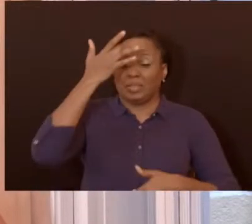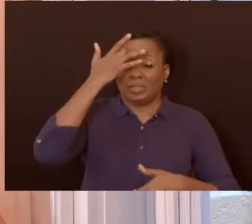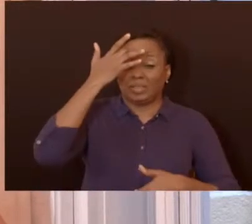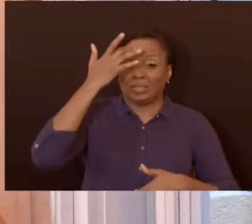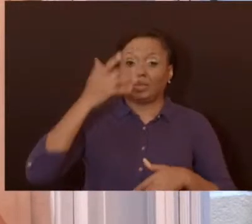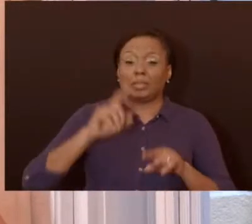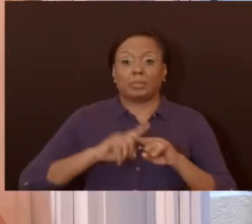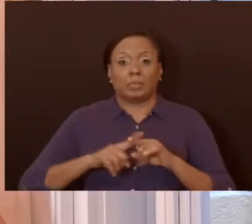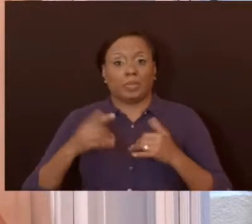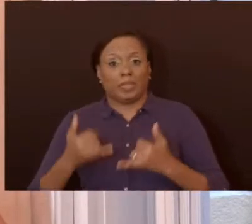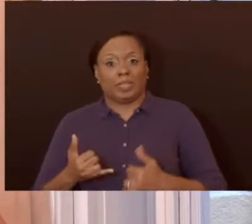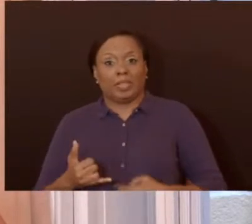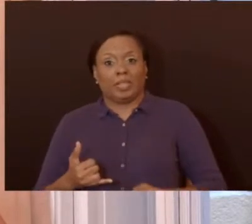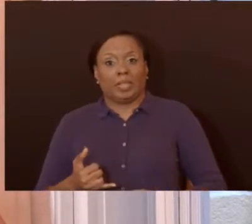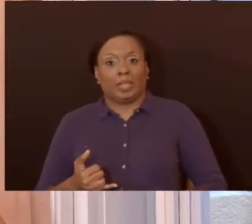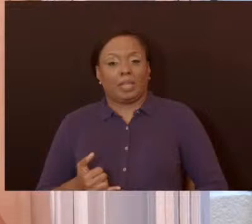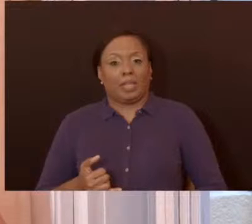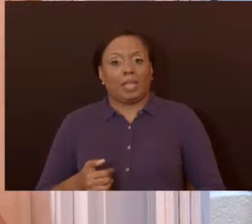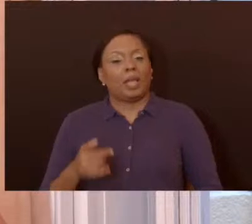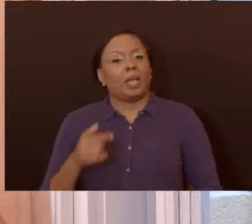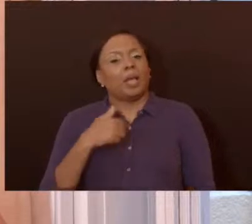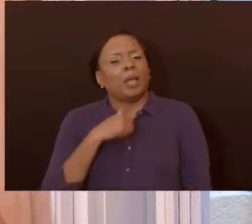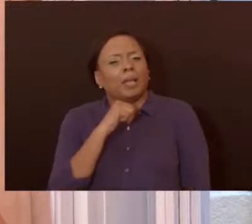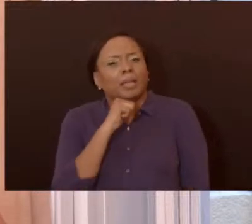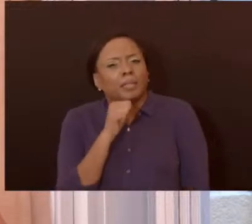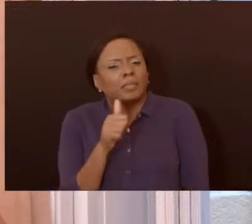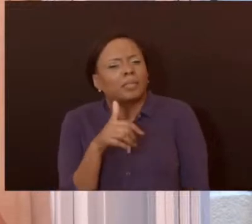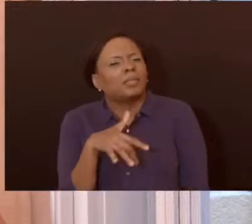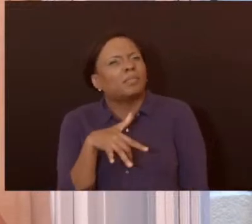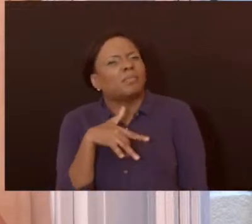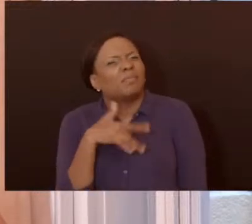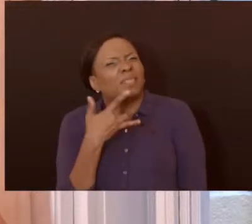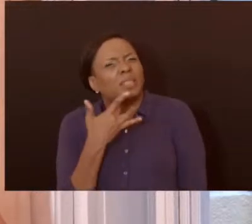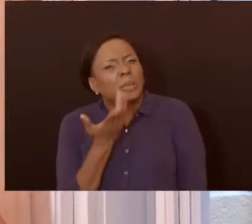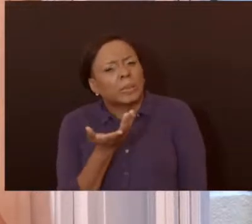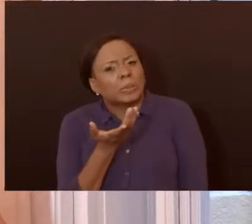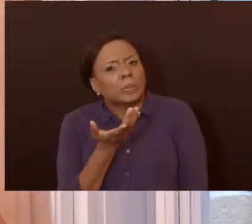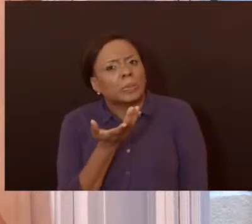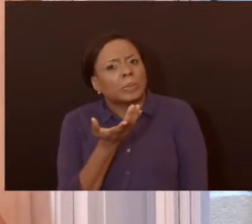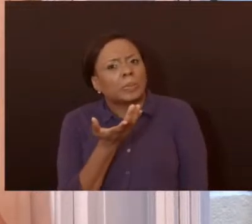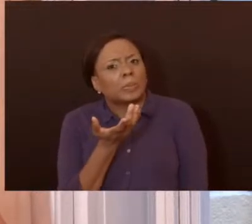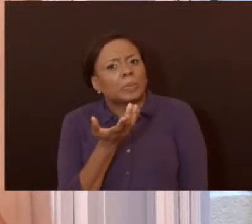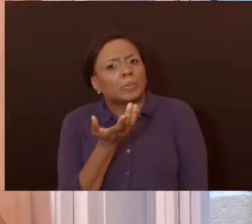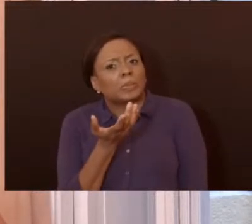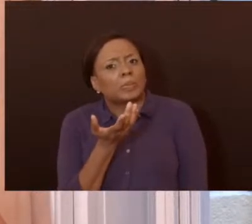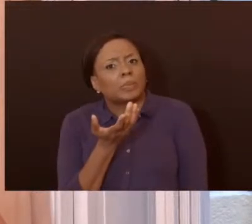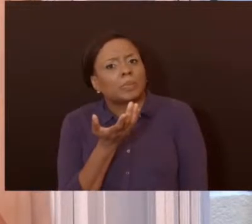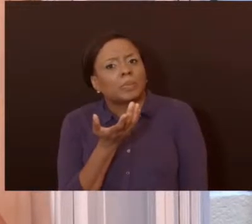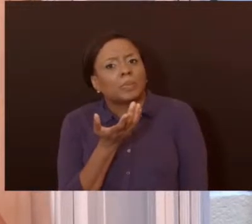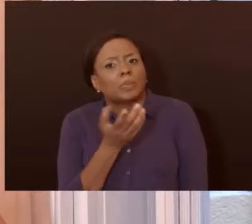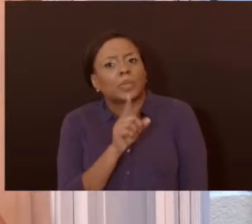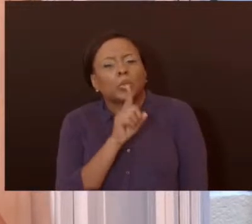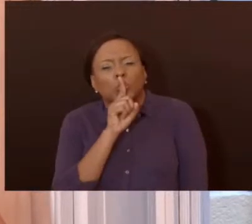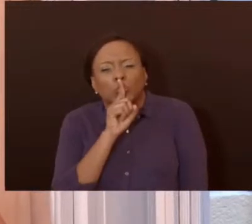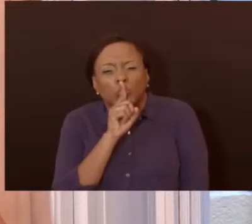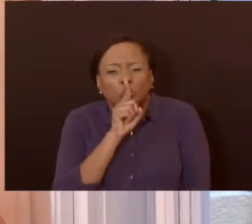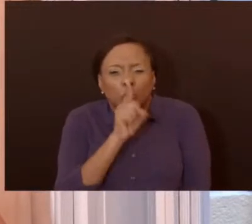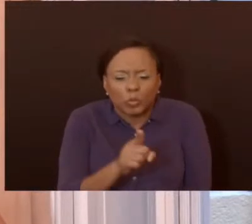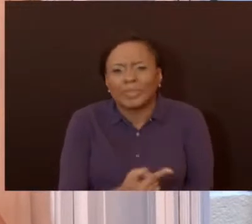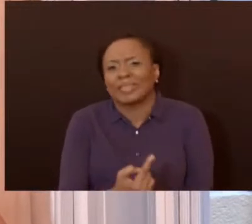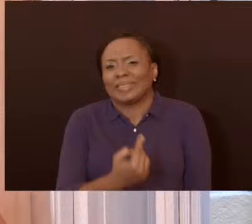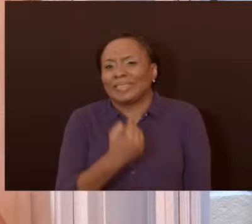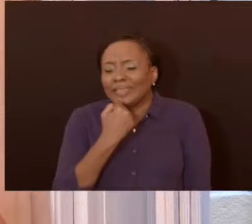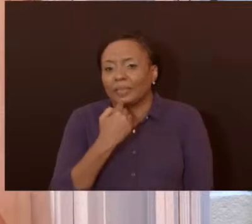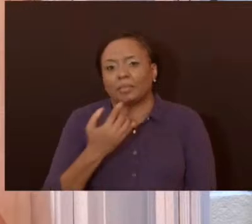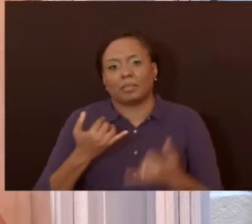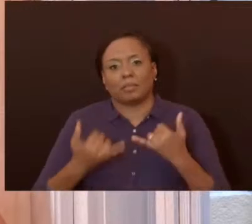that we're having at present, I don't believe, but I stand on the correction from Dr. Ford, is that significant at present,